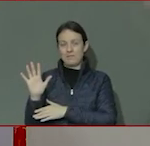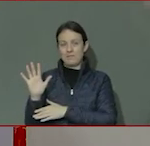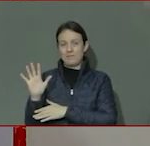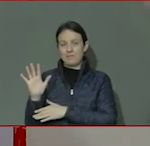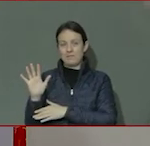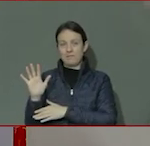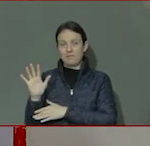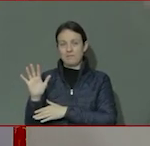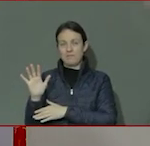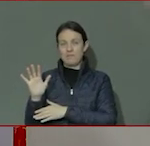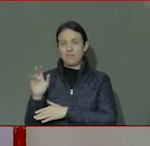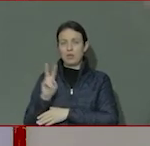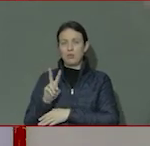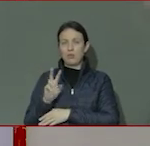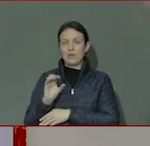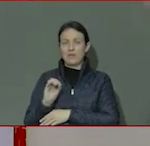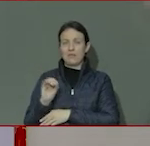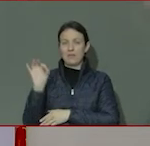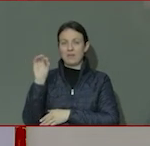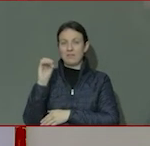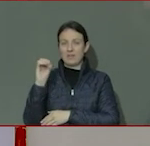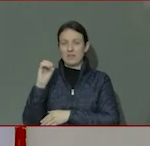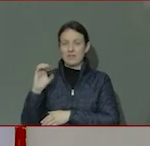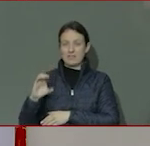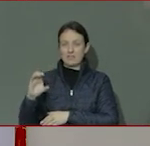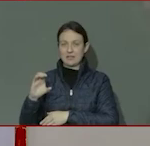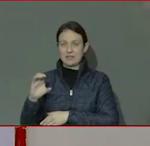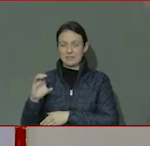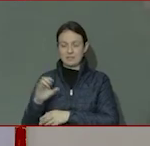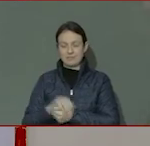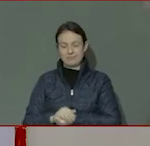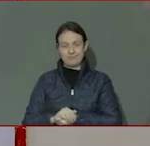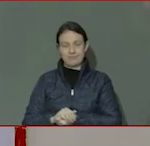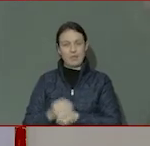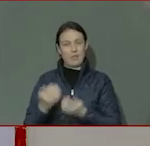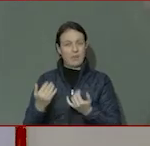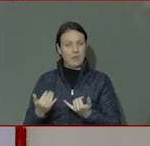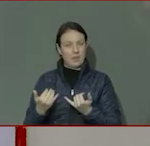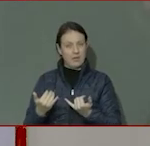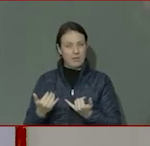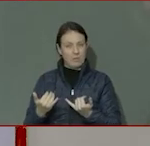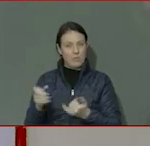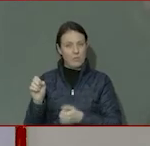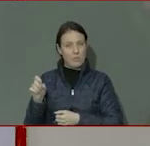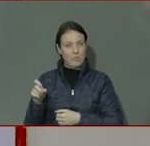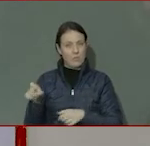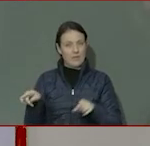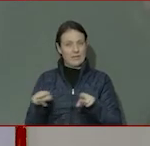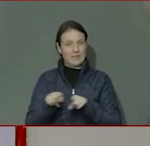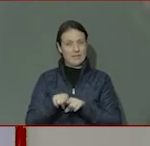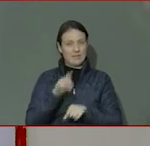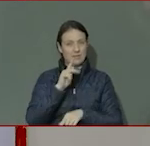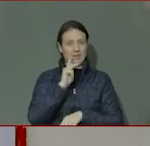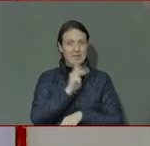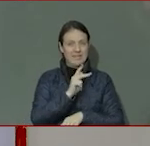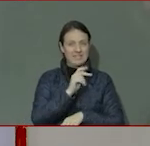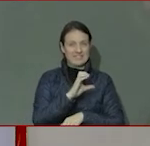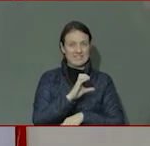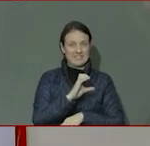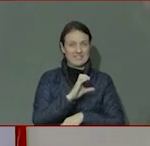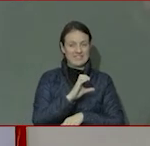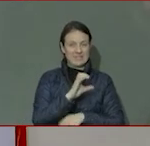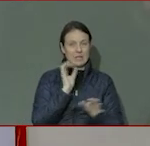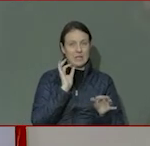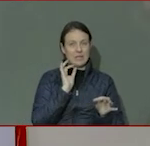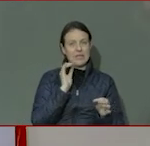at 25 degrees Celsius. Now grade 12s. This is the same as Kc. This is just